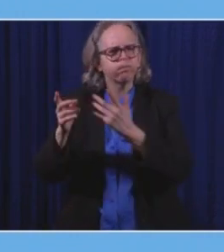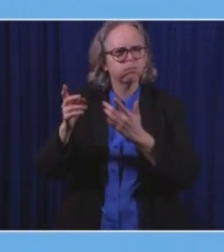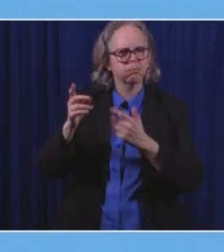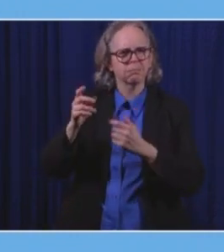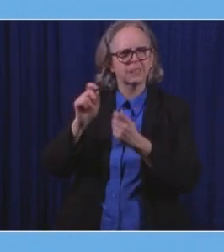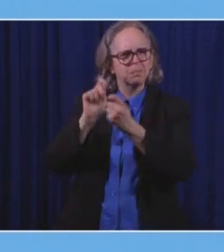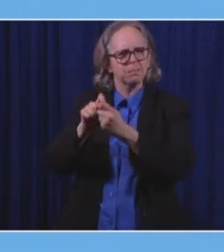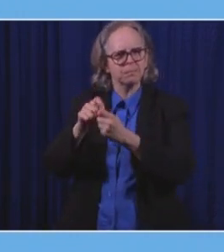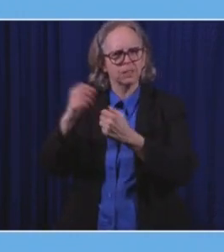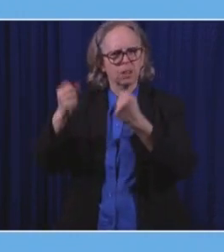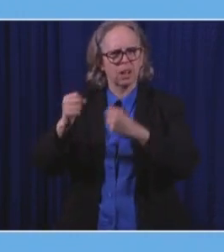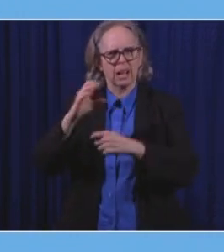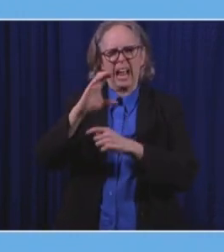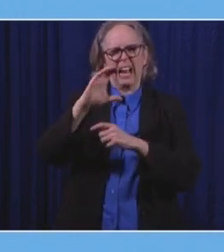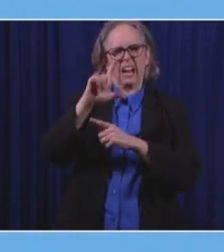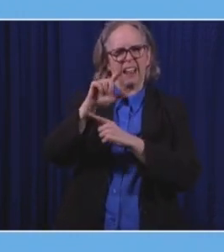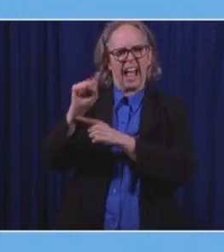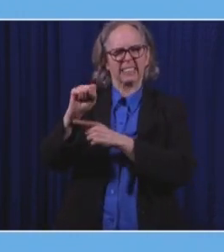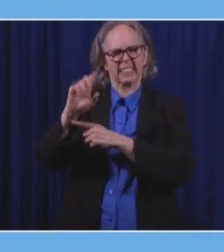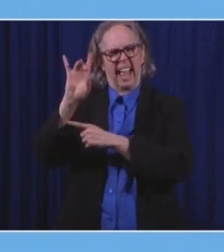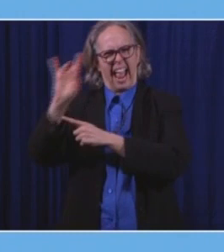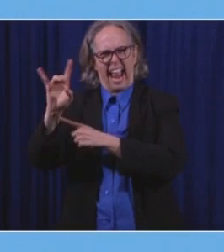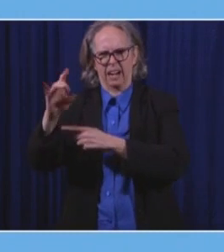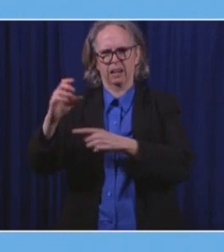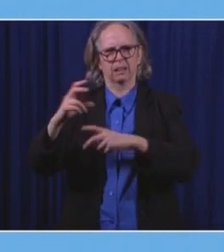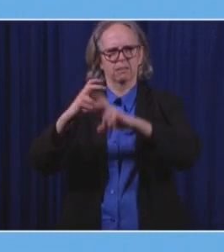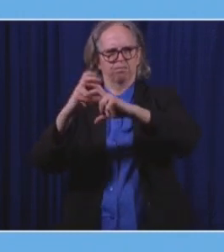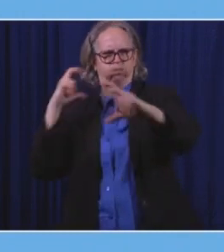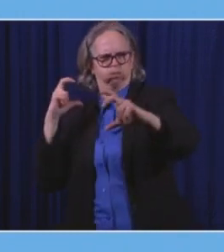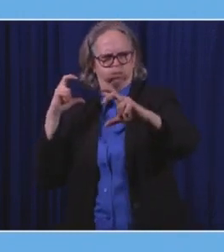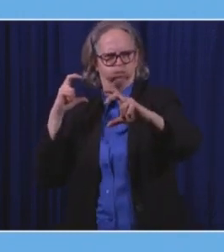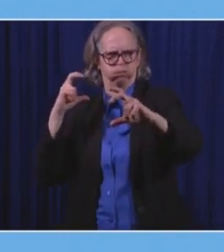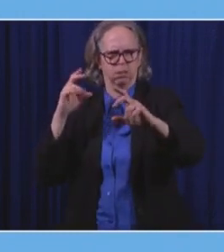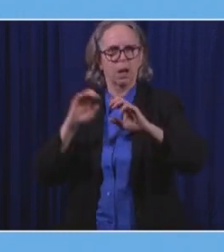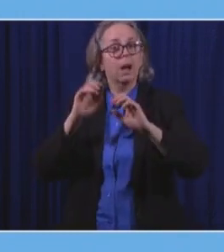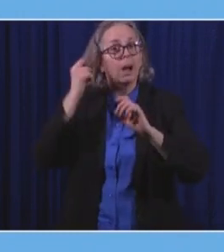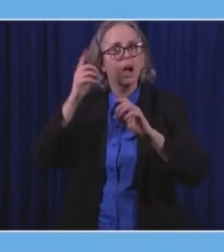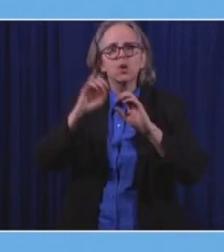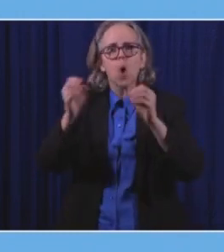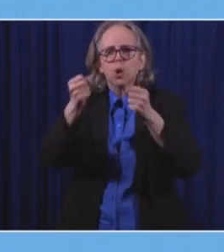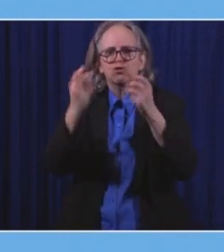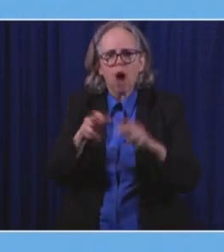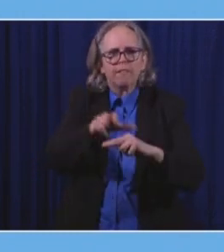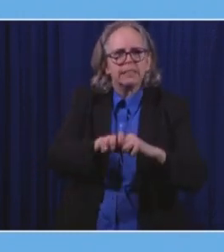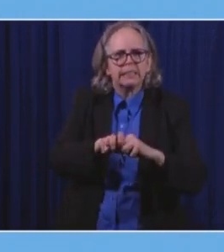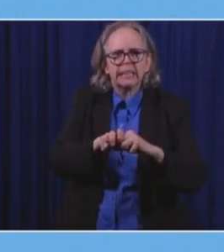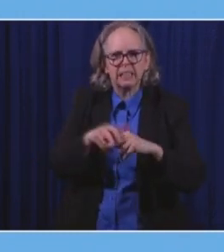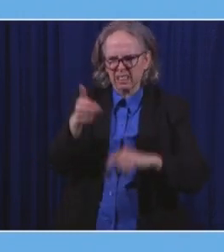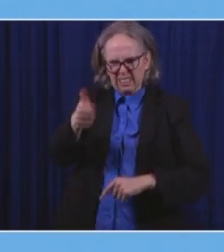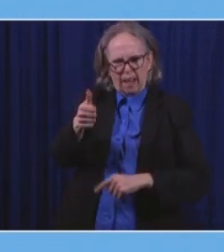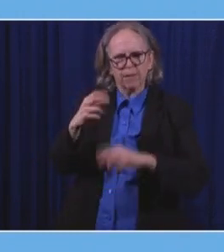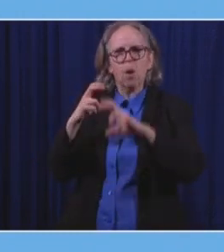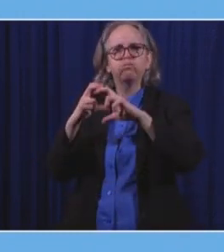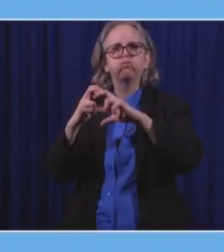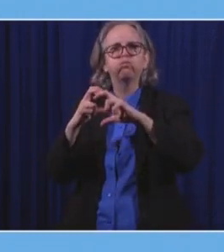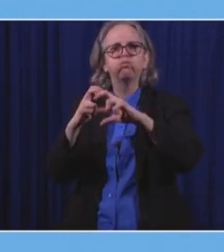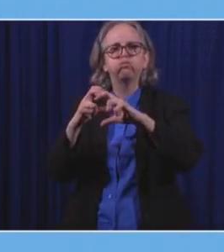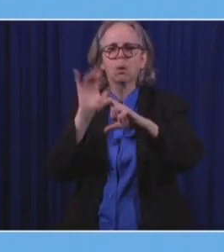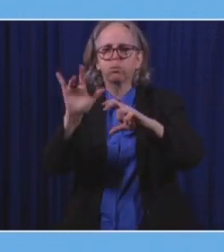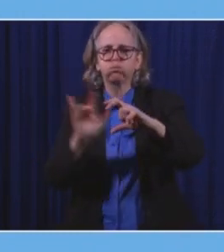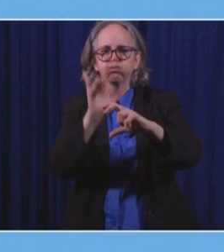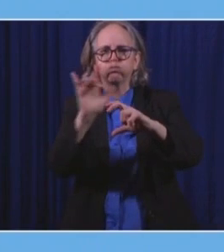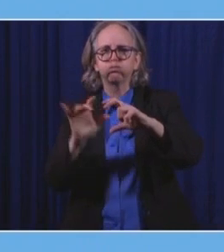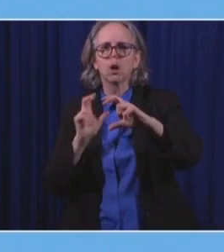right here. These are experimental technologies for self-driving automobiles. And